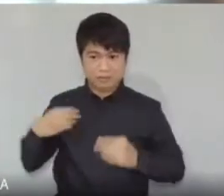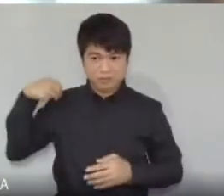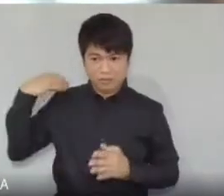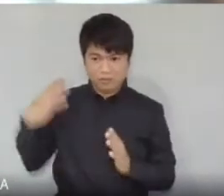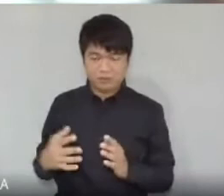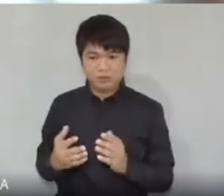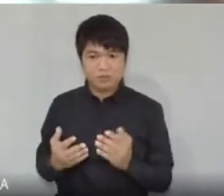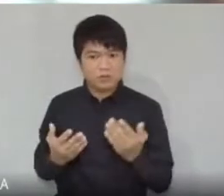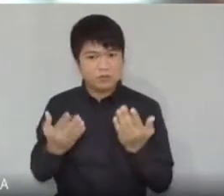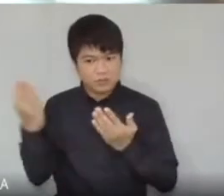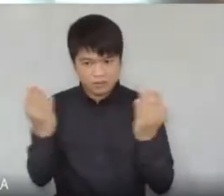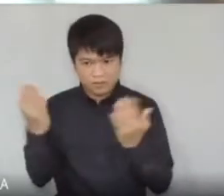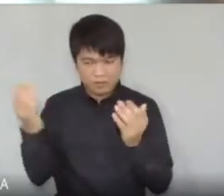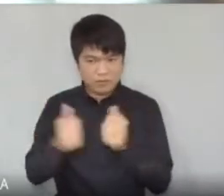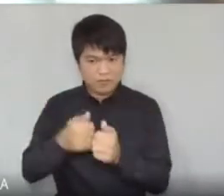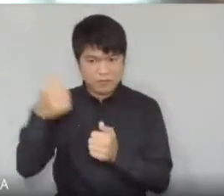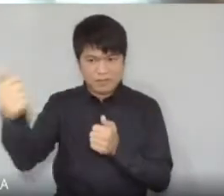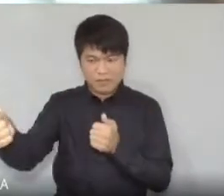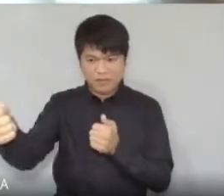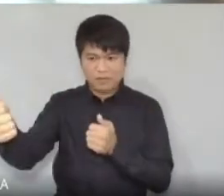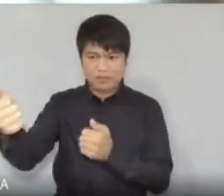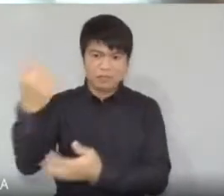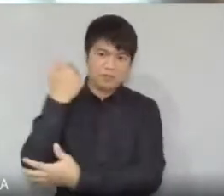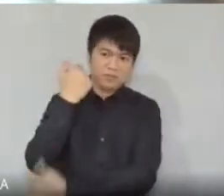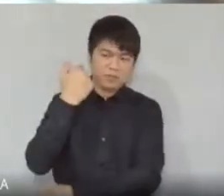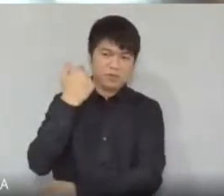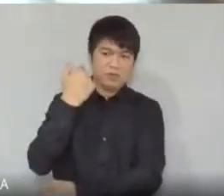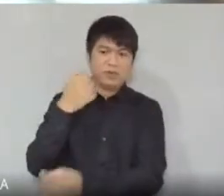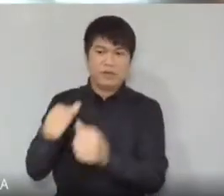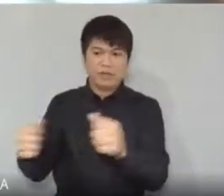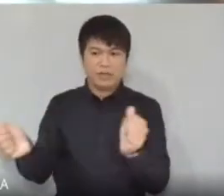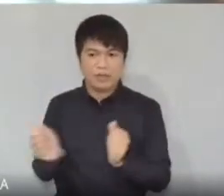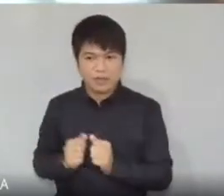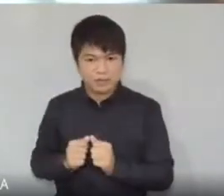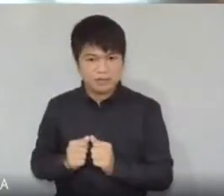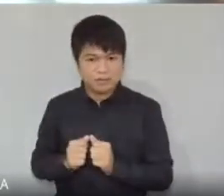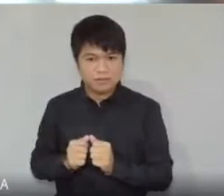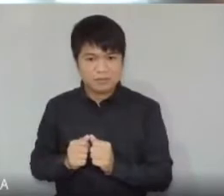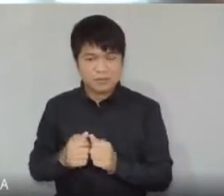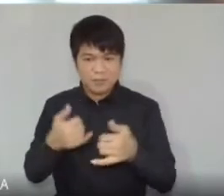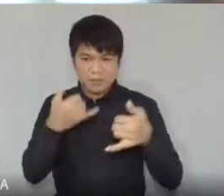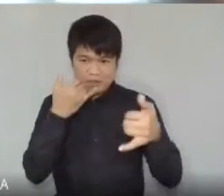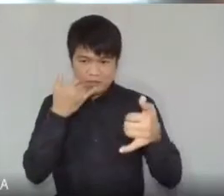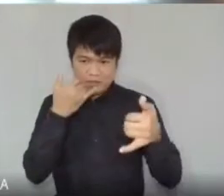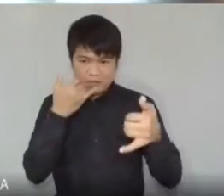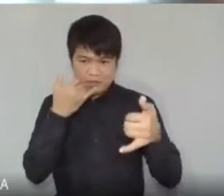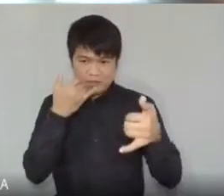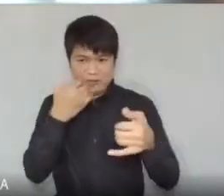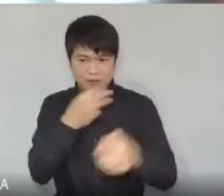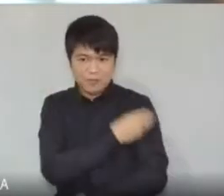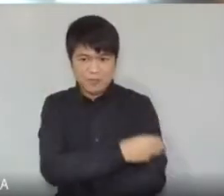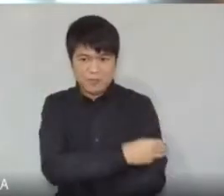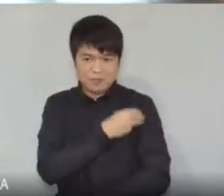Baguio General Hospital came on board to support their own regions. The center has also developed the